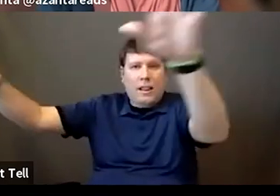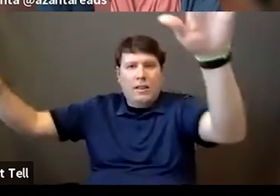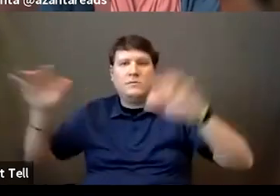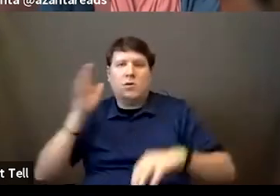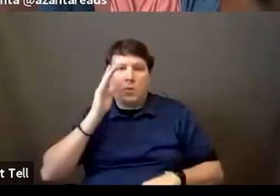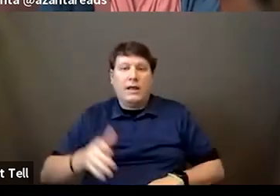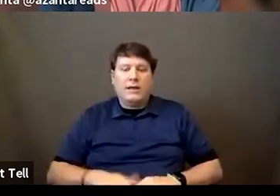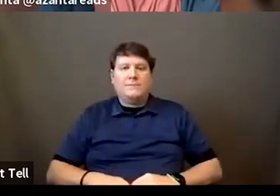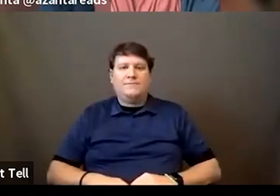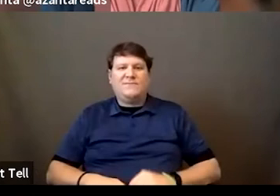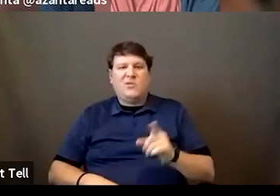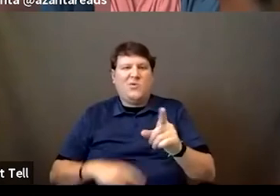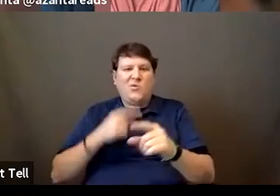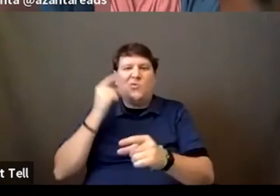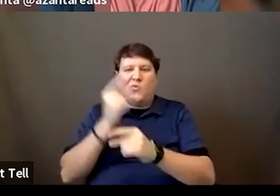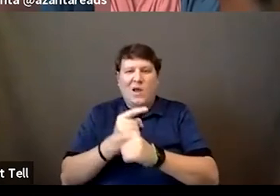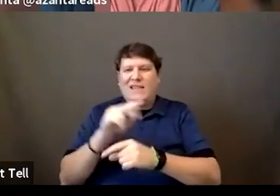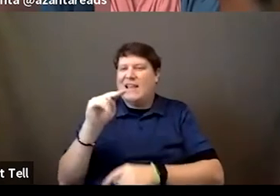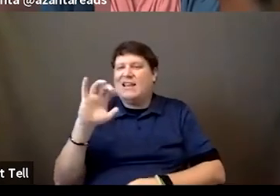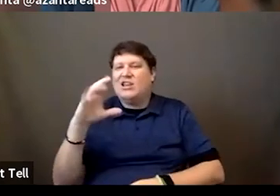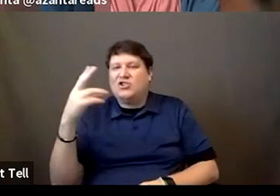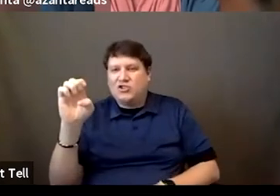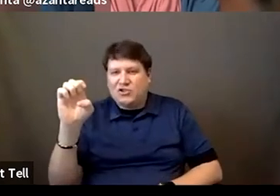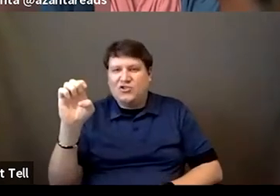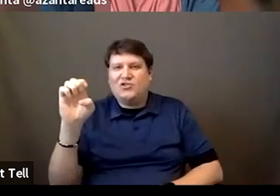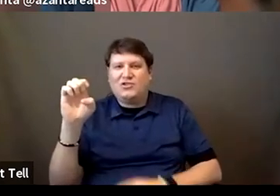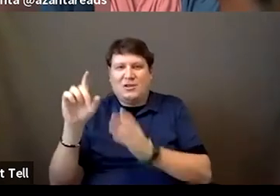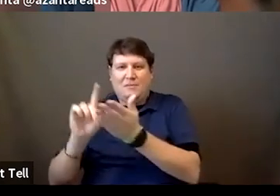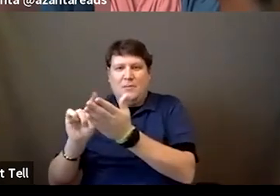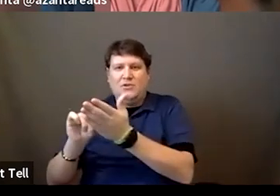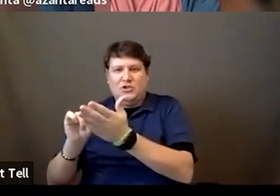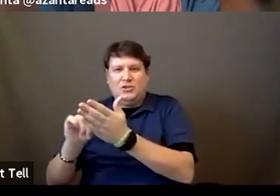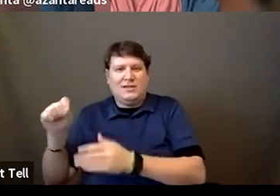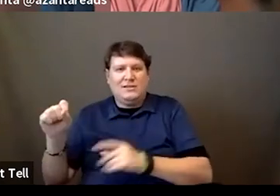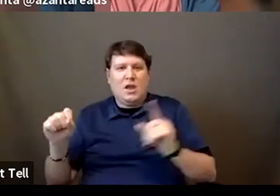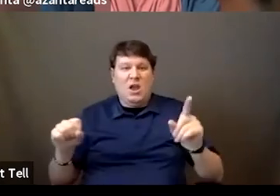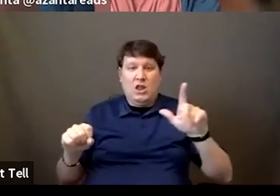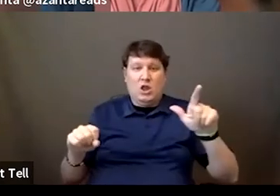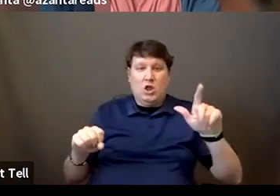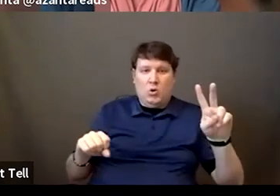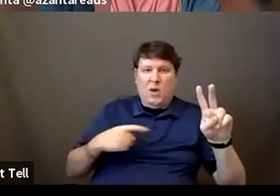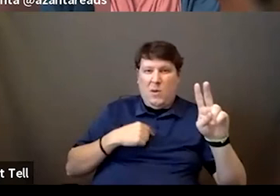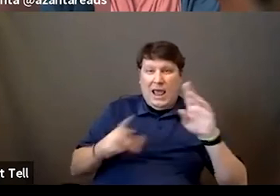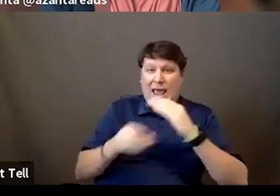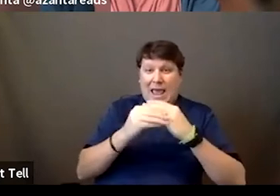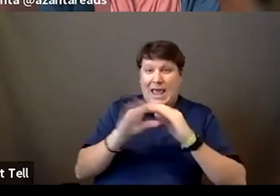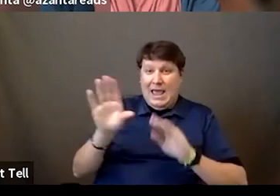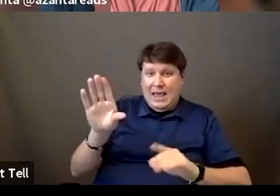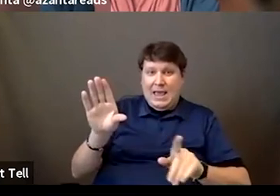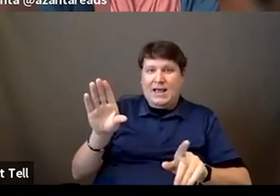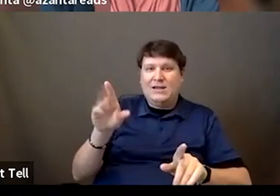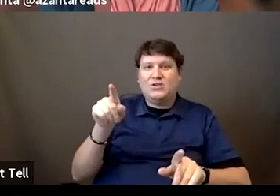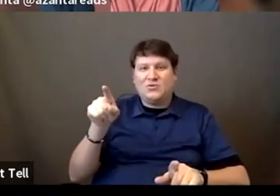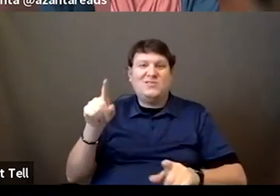It is that about that niche publishing, and I also that actually believe you. Yes, yeah, please go ahead. I want to add one more point, sort of to piggyback over